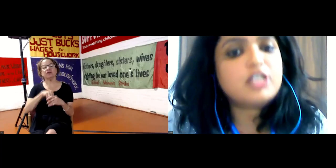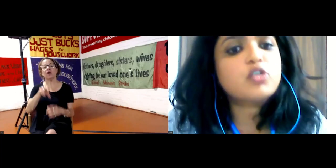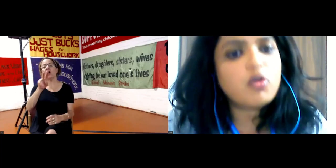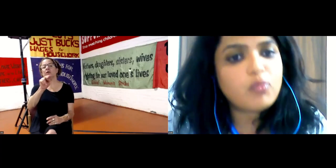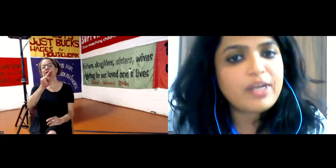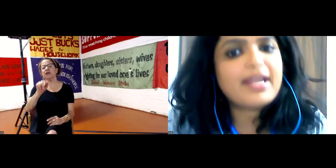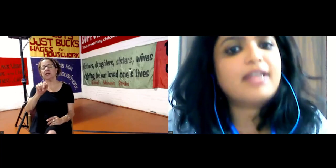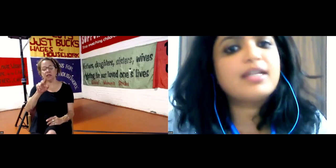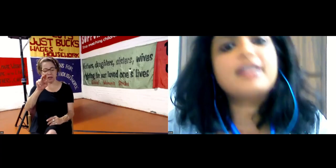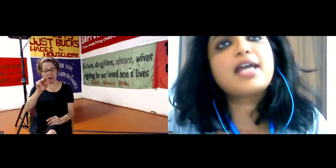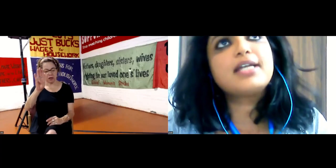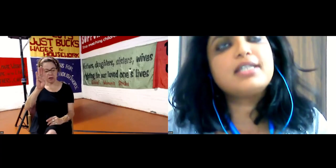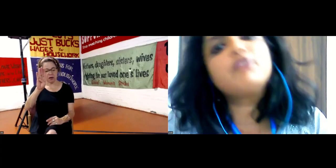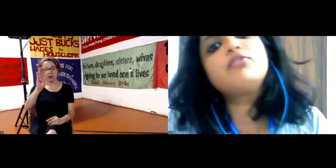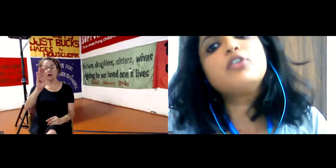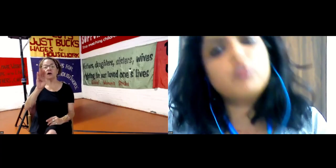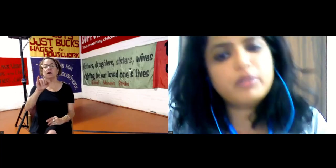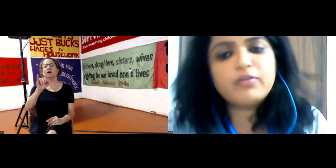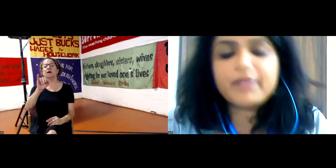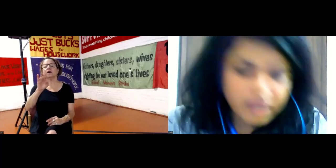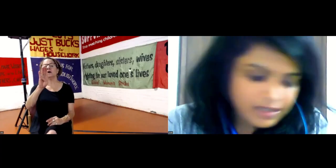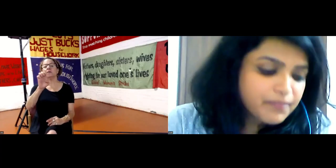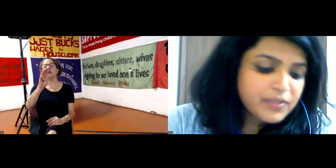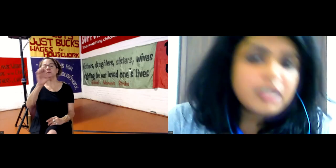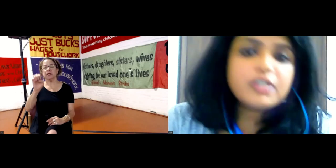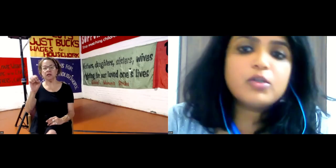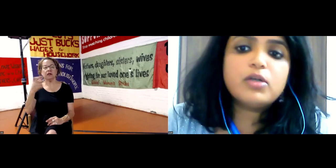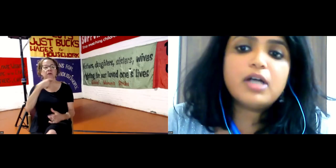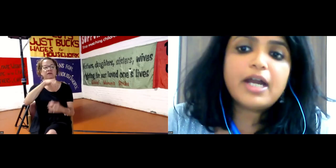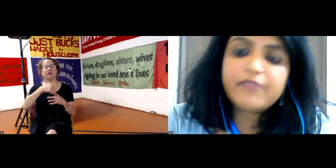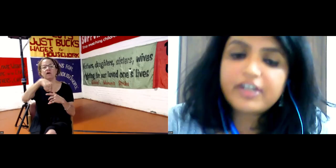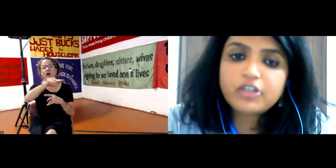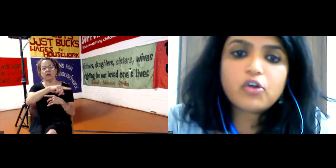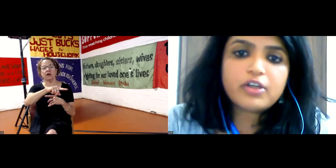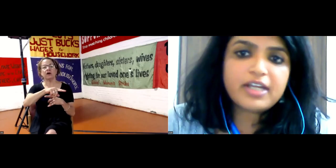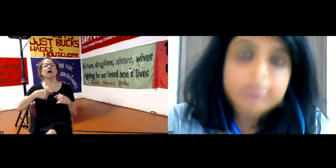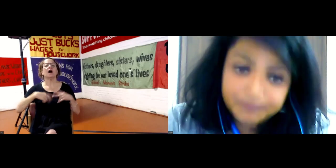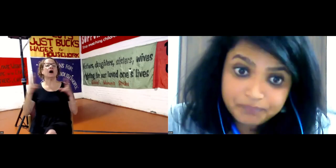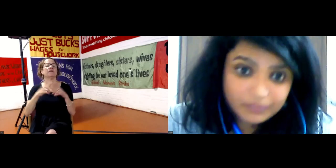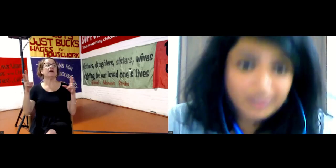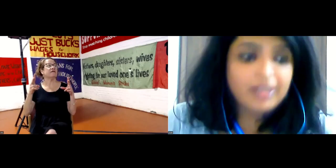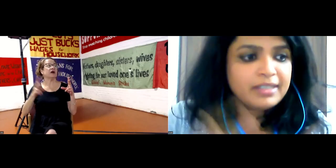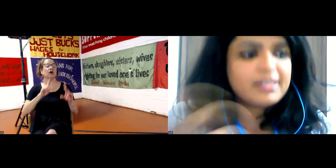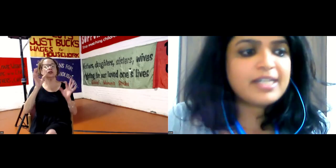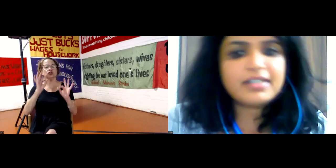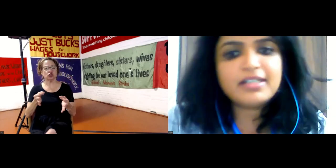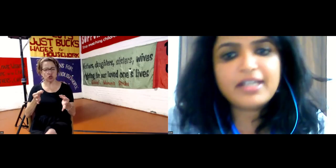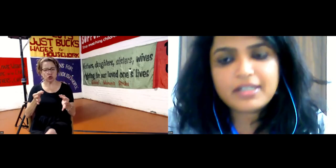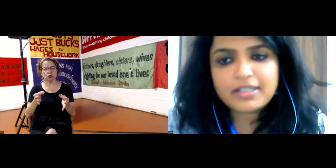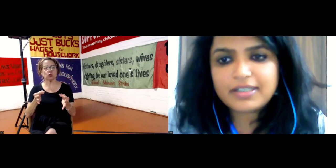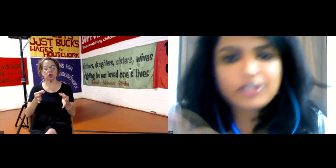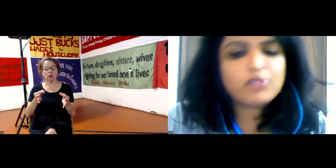Didi, Solvik, and the entire team of Global Women's Strike. So I am very sure that this